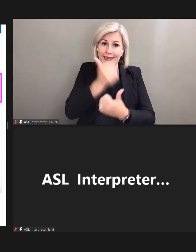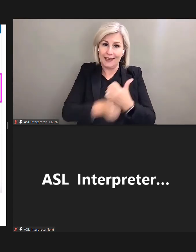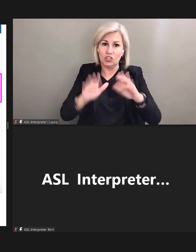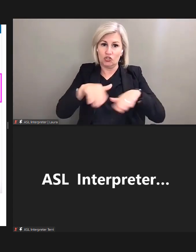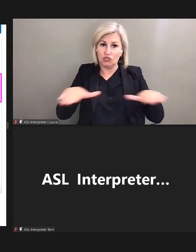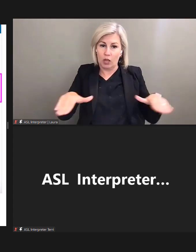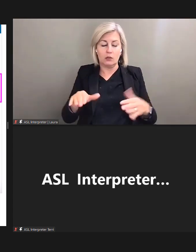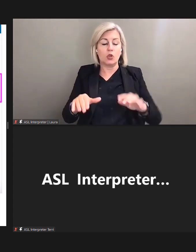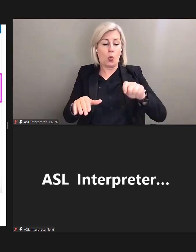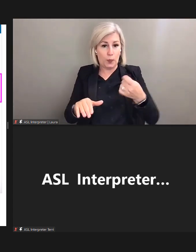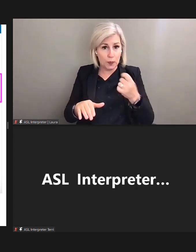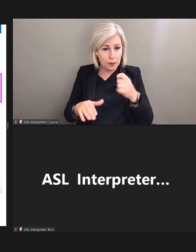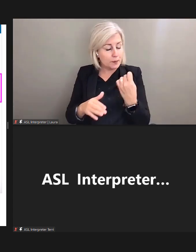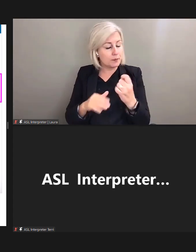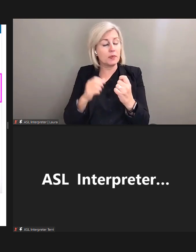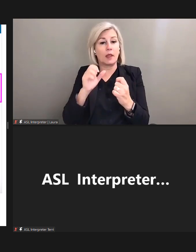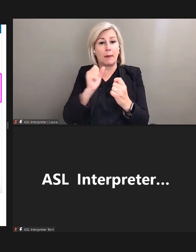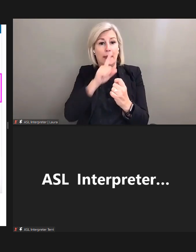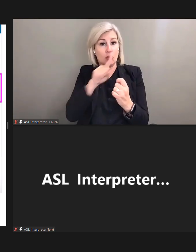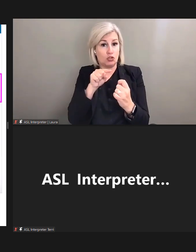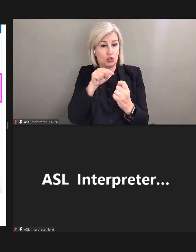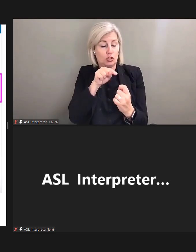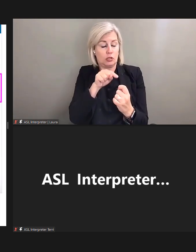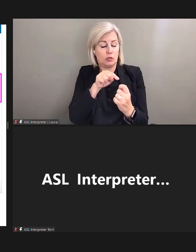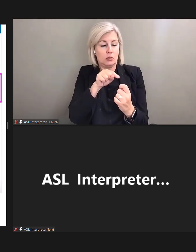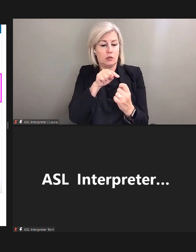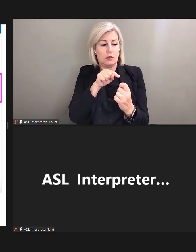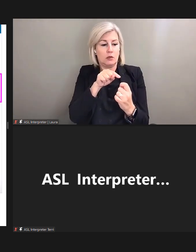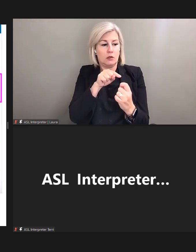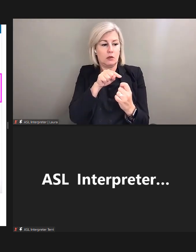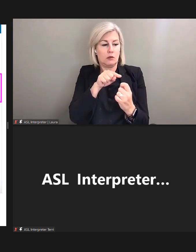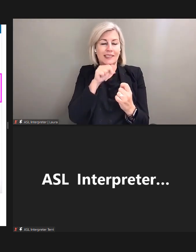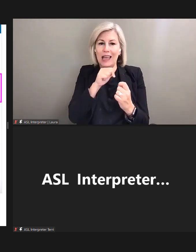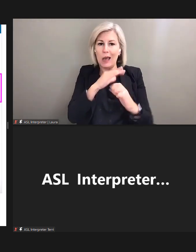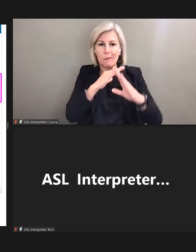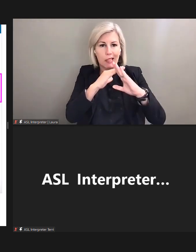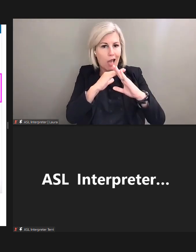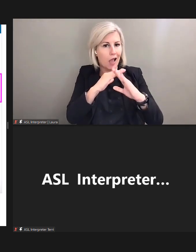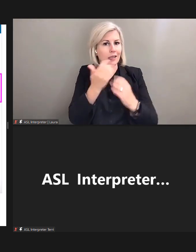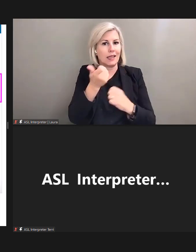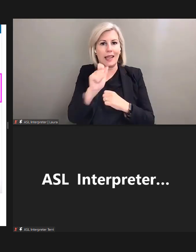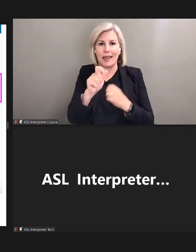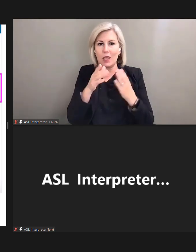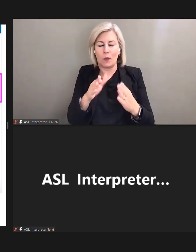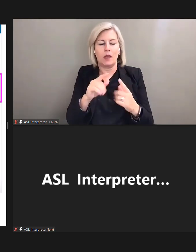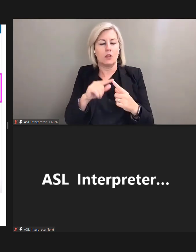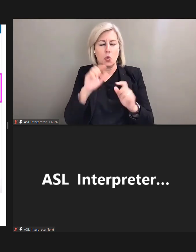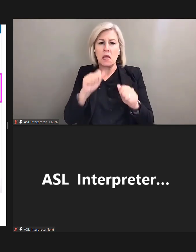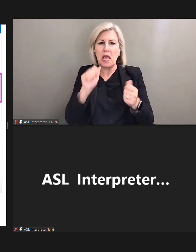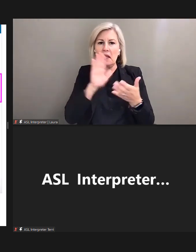that probe, make sure that it's not blocked in any way. You can